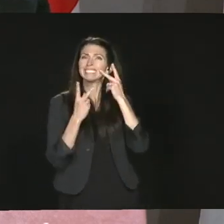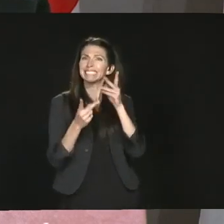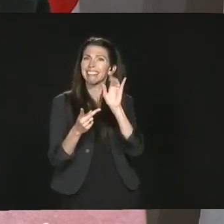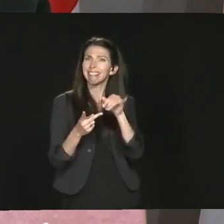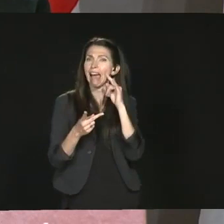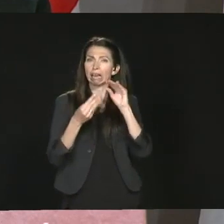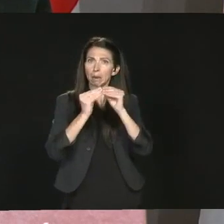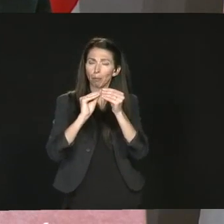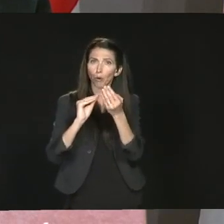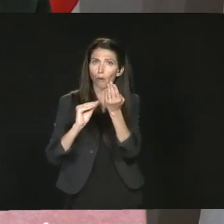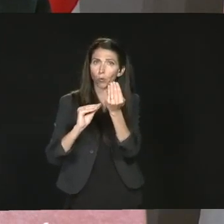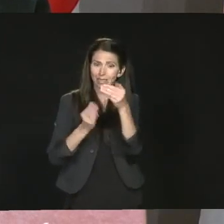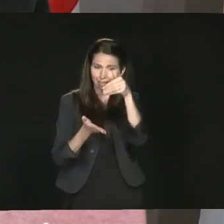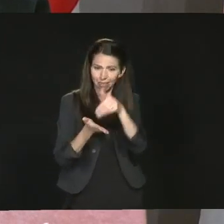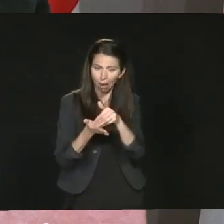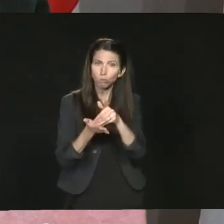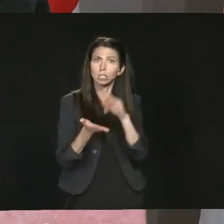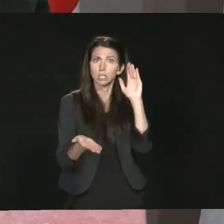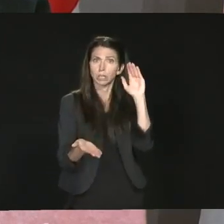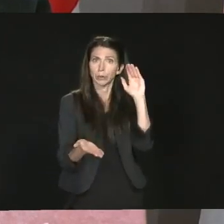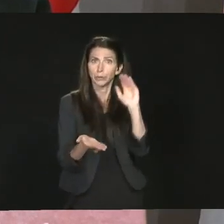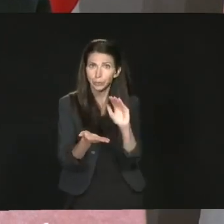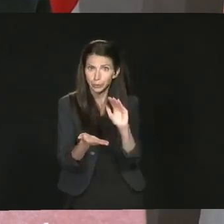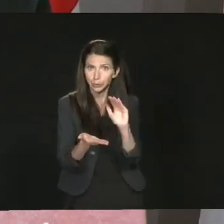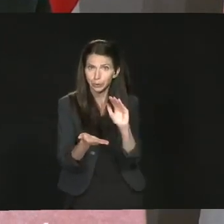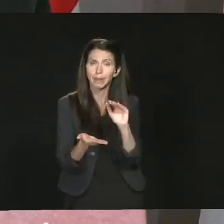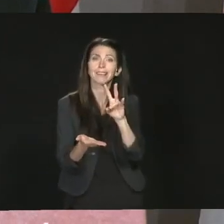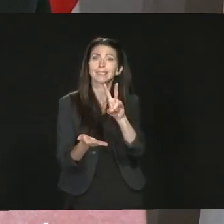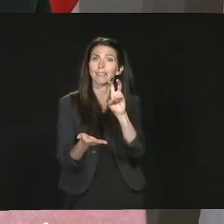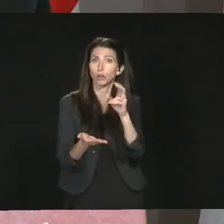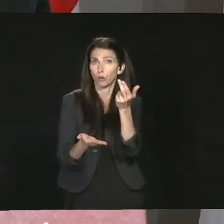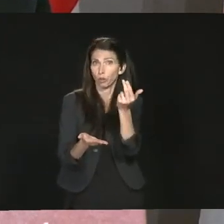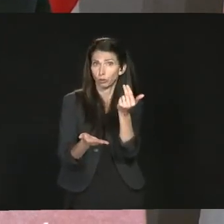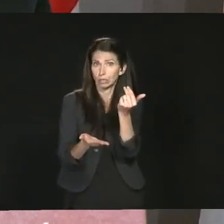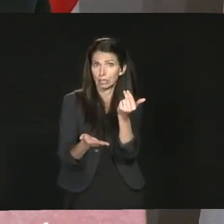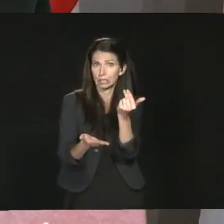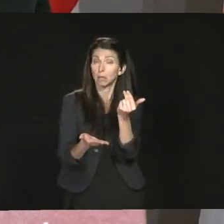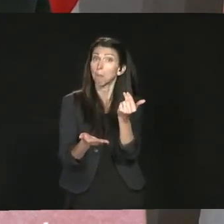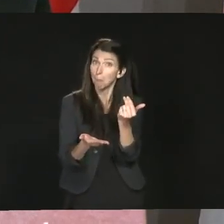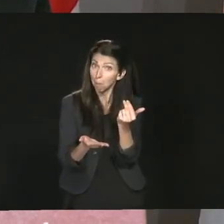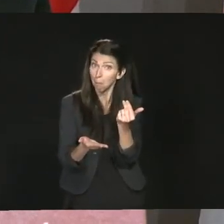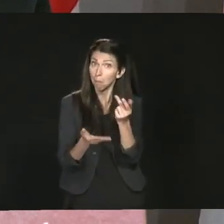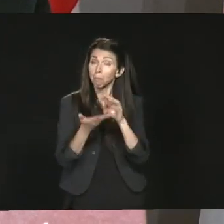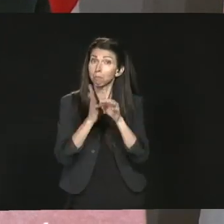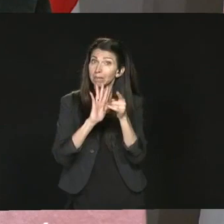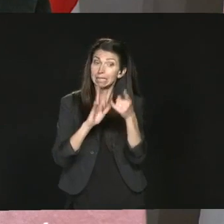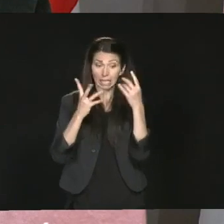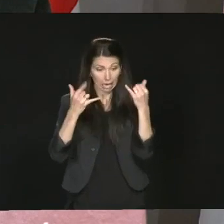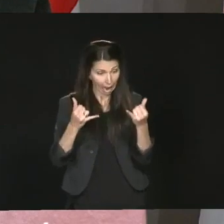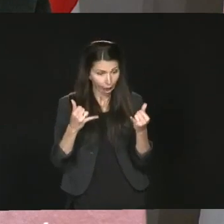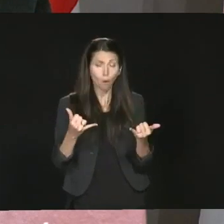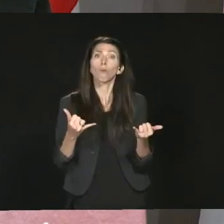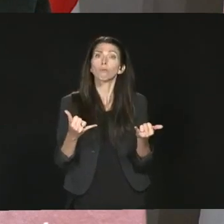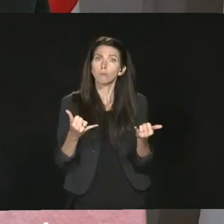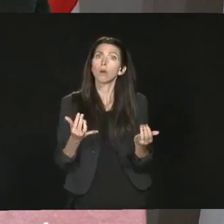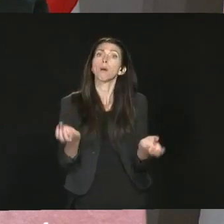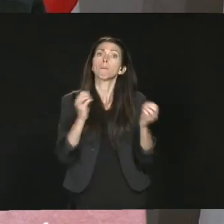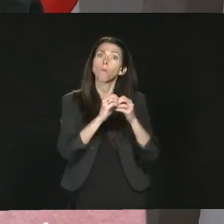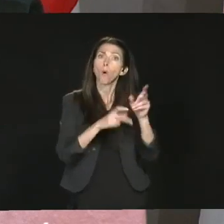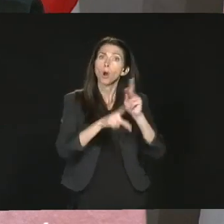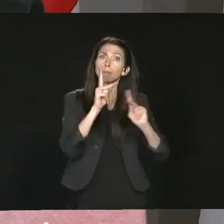net by 713, which means that 713 more people have been released than entered the